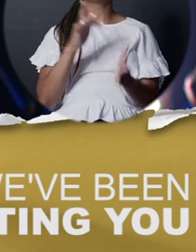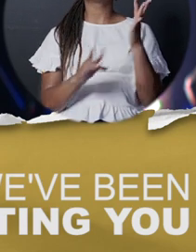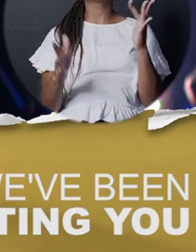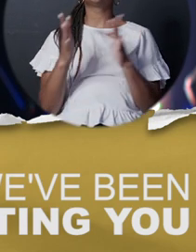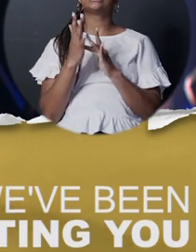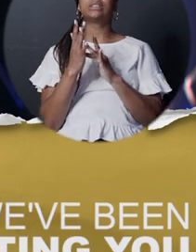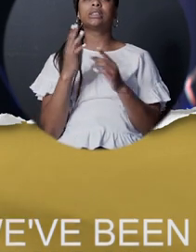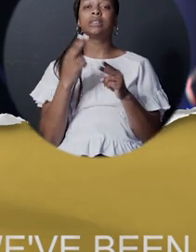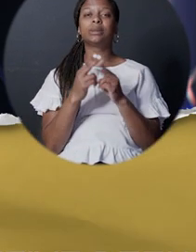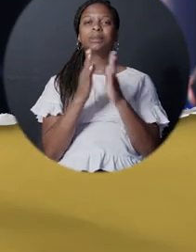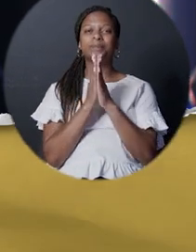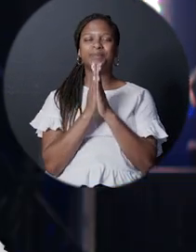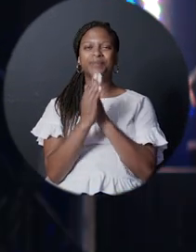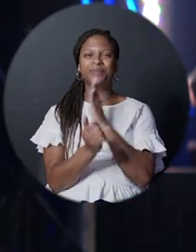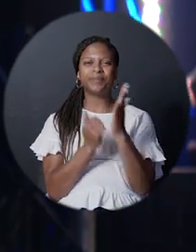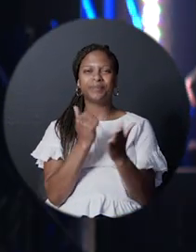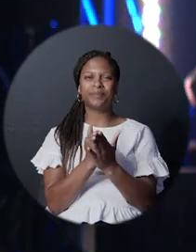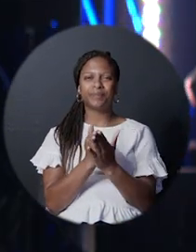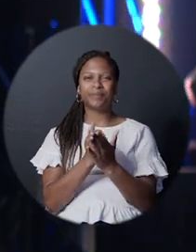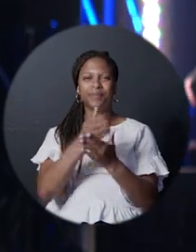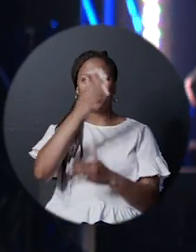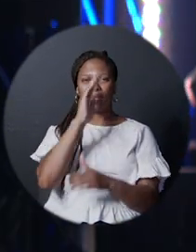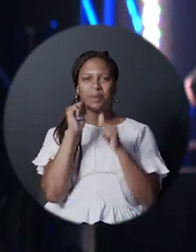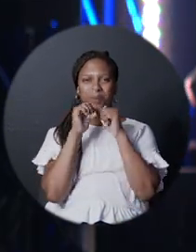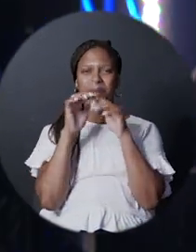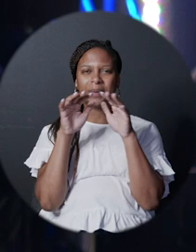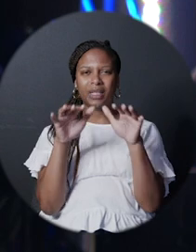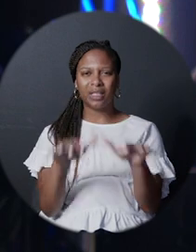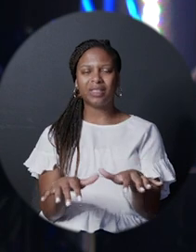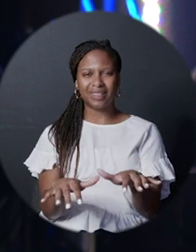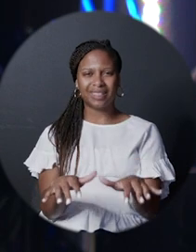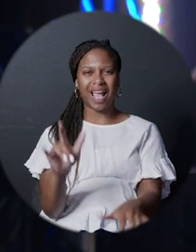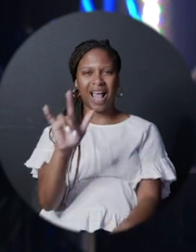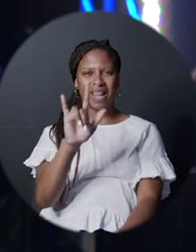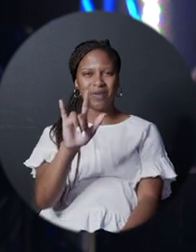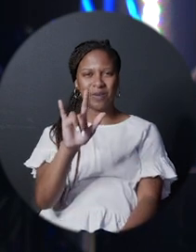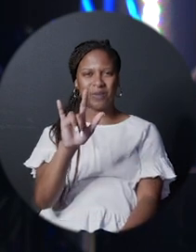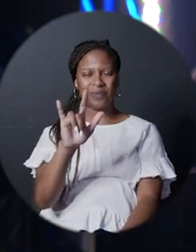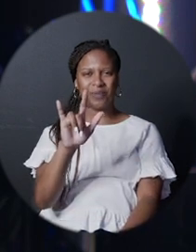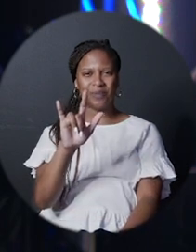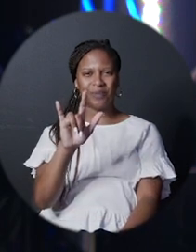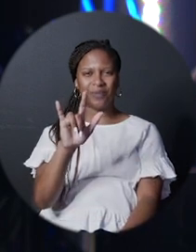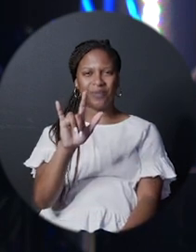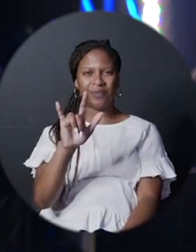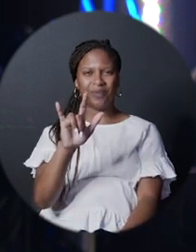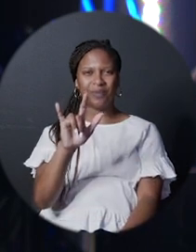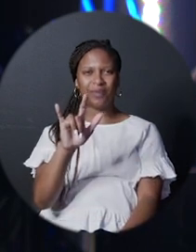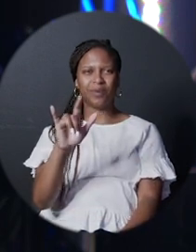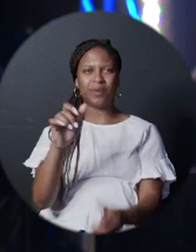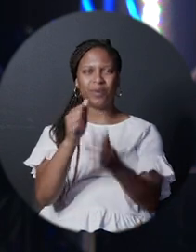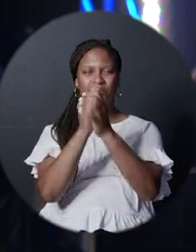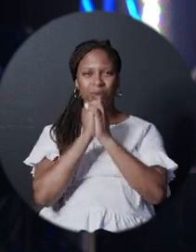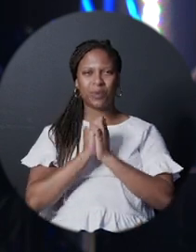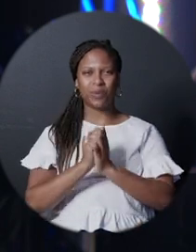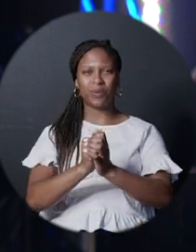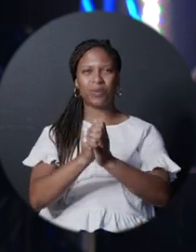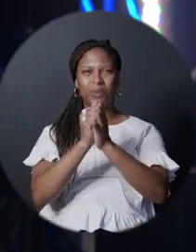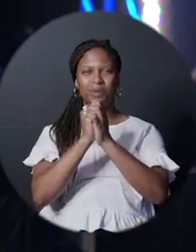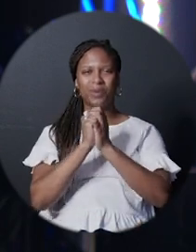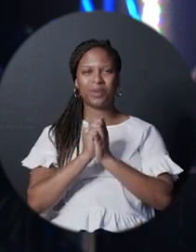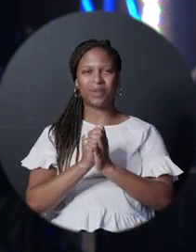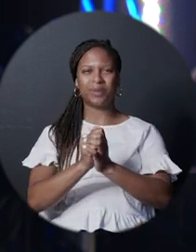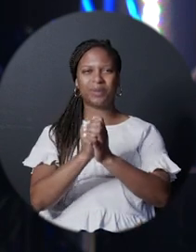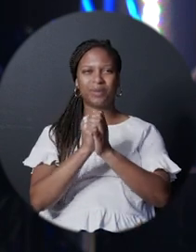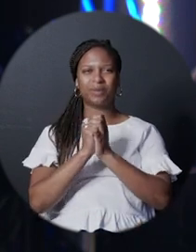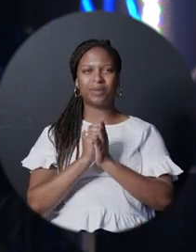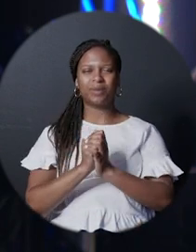of the Lord. In Jesus' name we pray. Amen. God bless you. I love you. Let's worship.